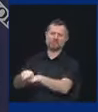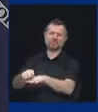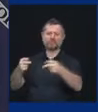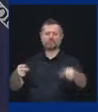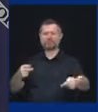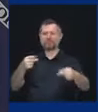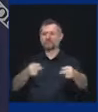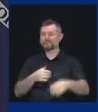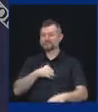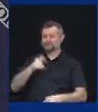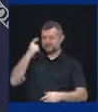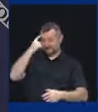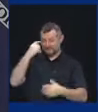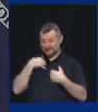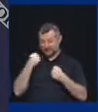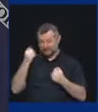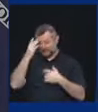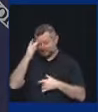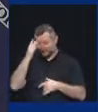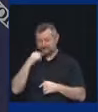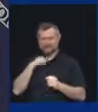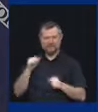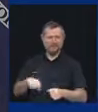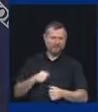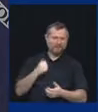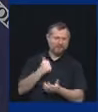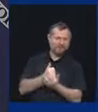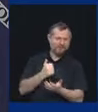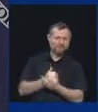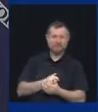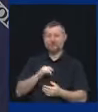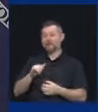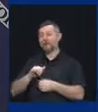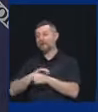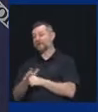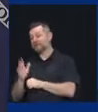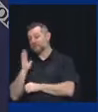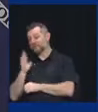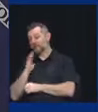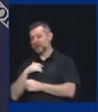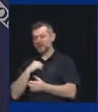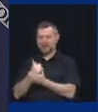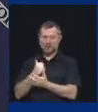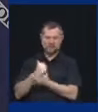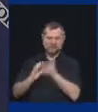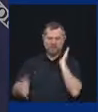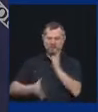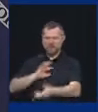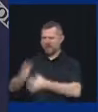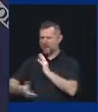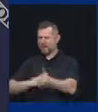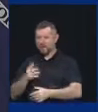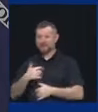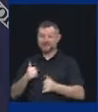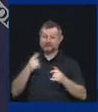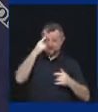illness. If you had COVID, we would help you. If you have mental illness, we have to help